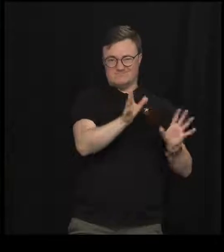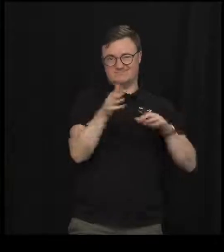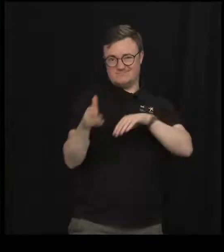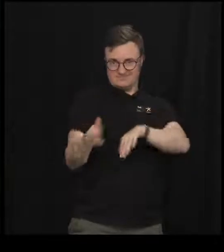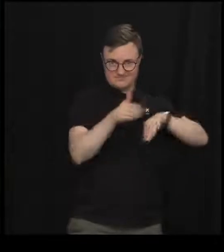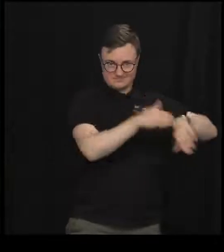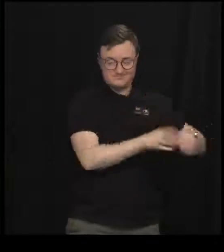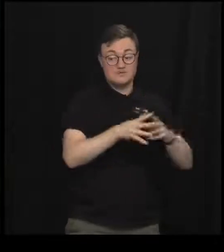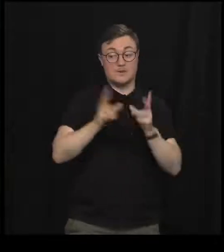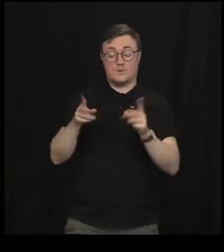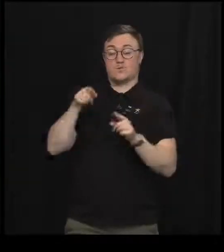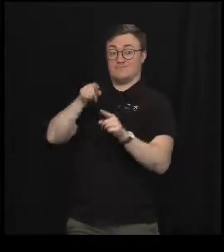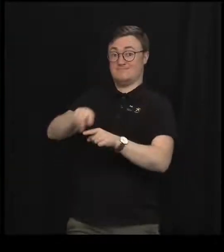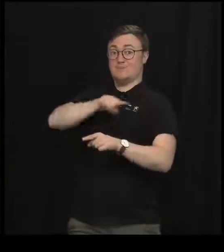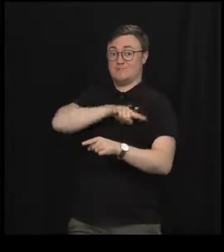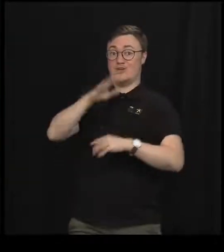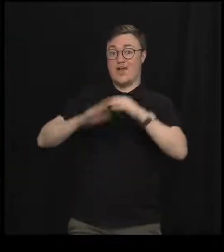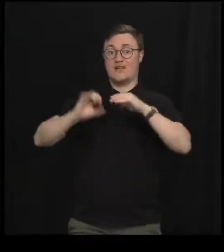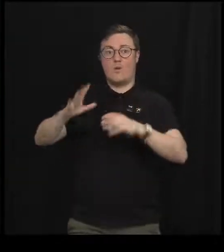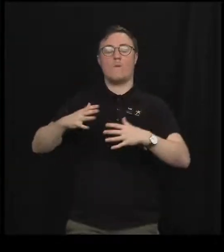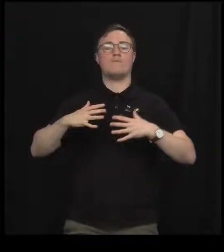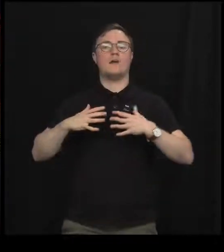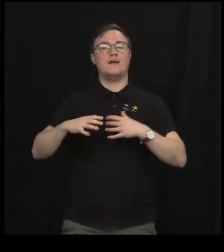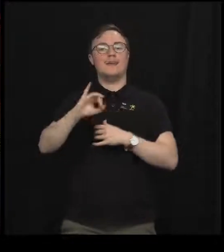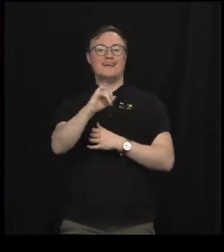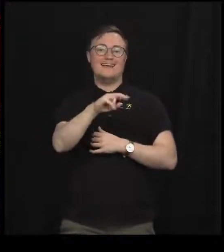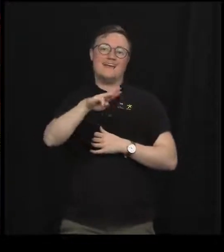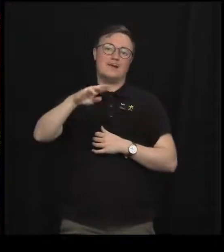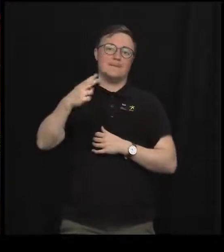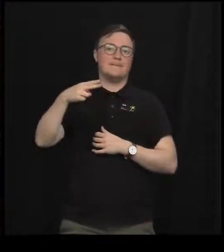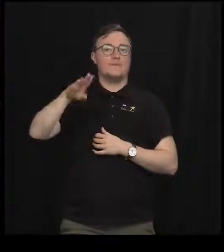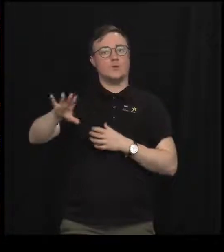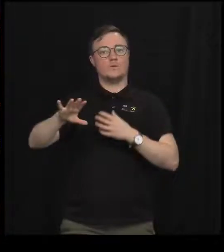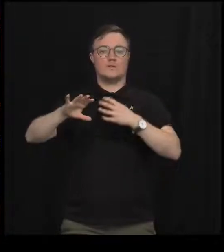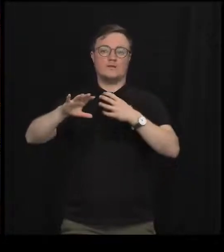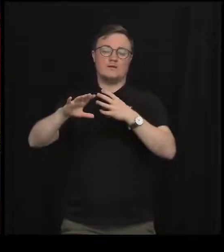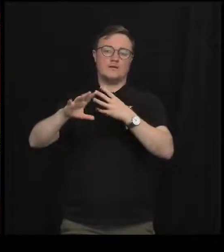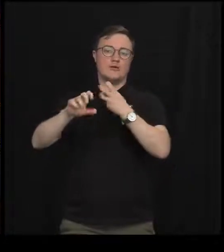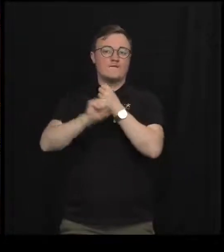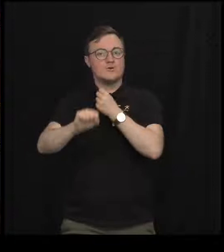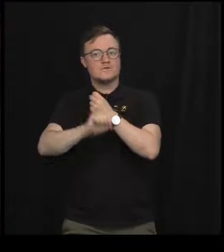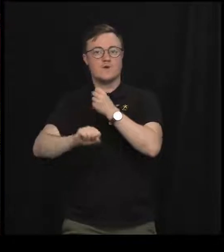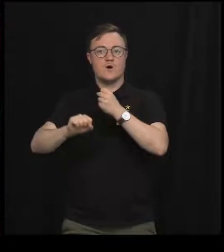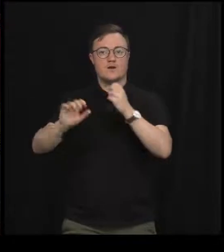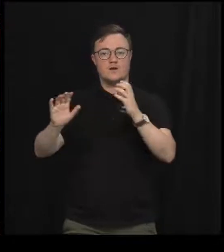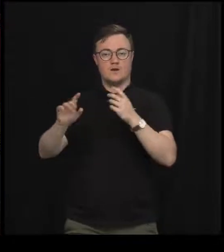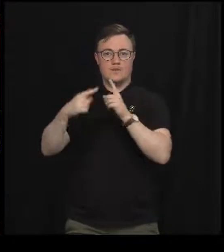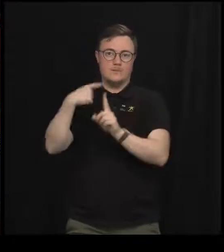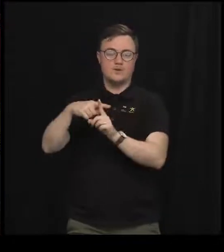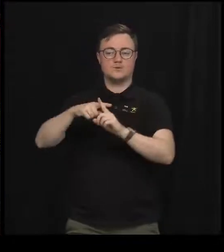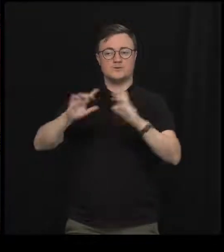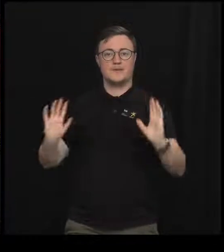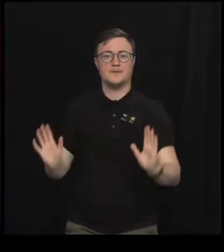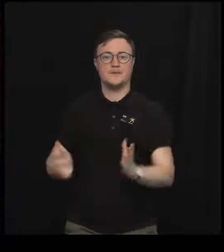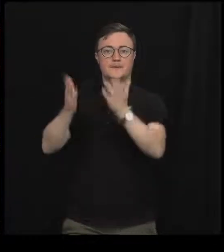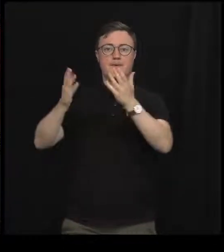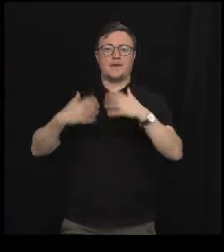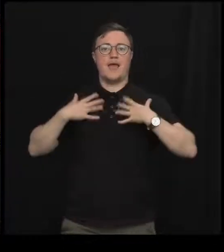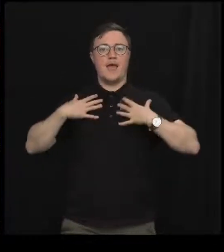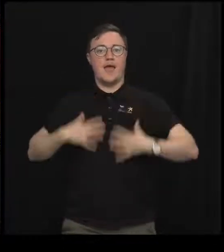whole lot of work to be done around health strengthening, right? Like the COVID crisis has impacted the health systems in a major way,